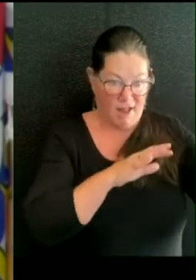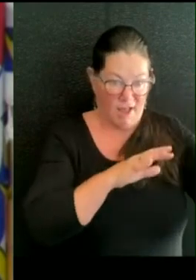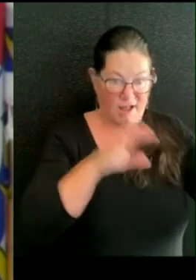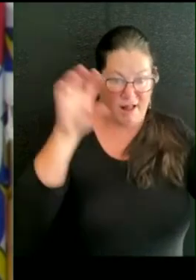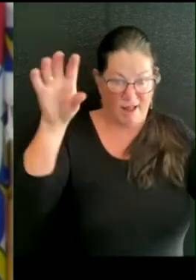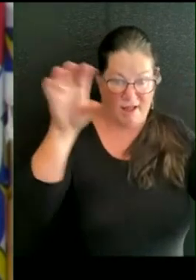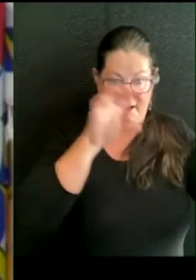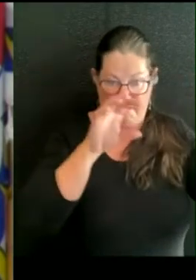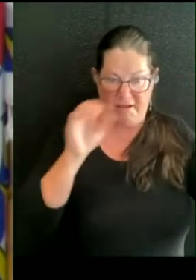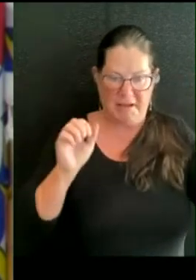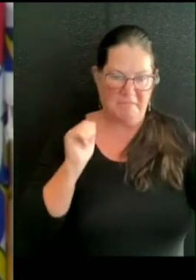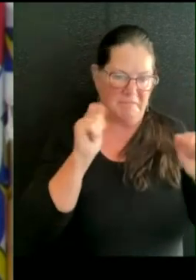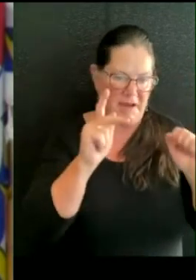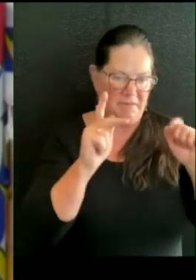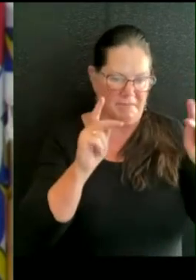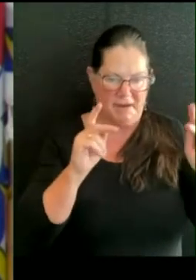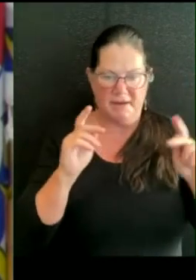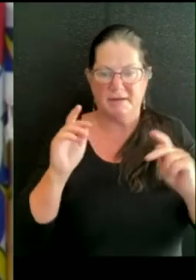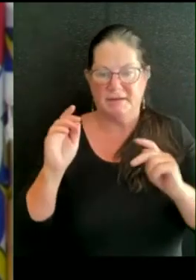plan.